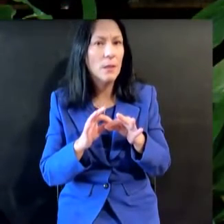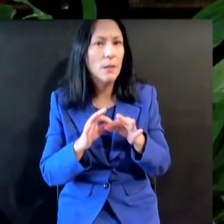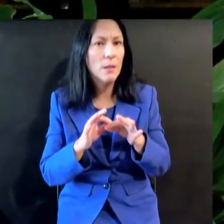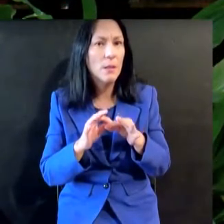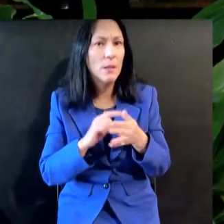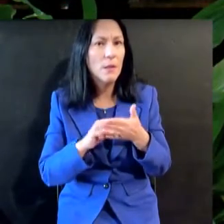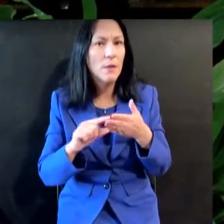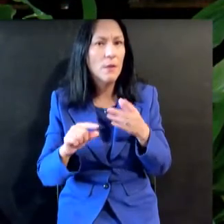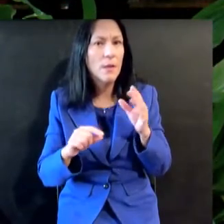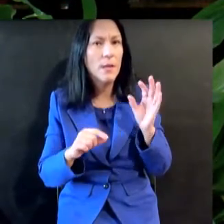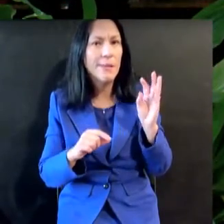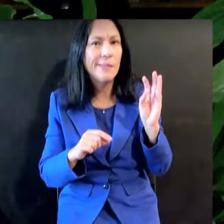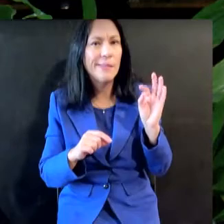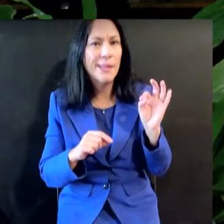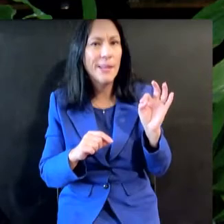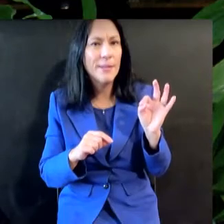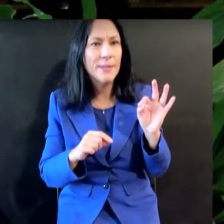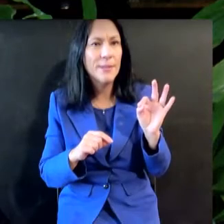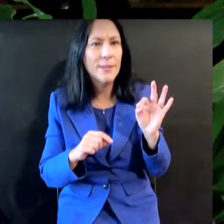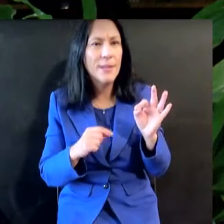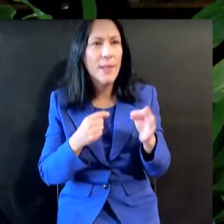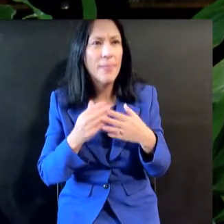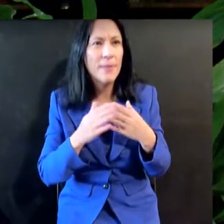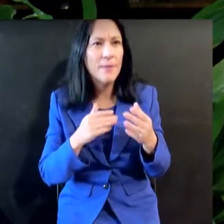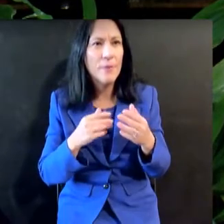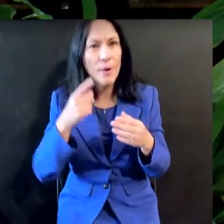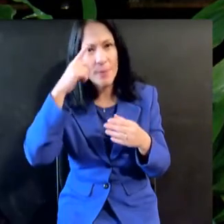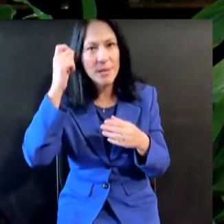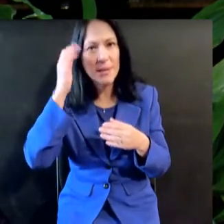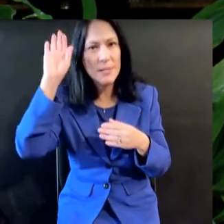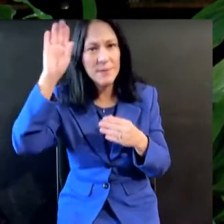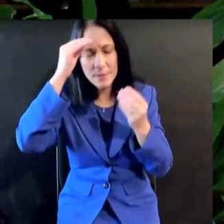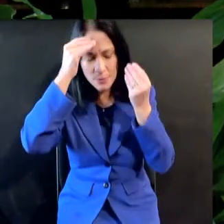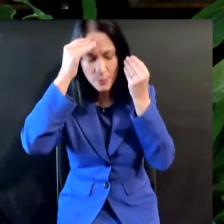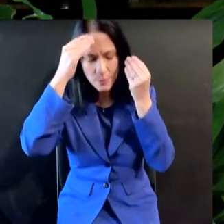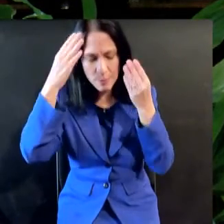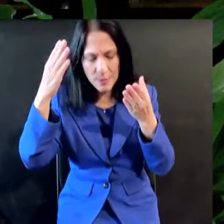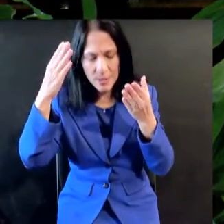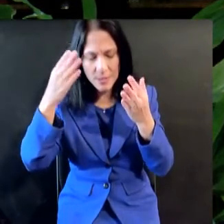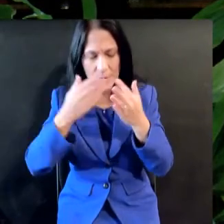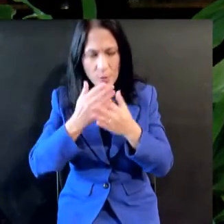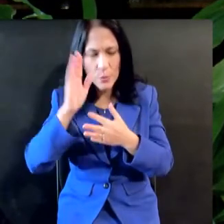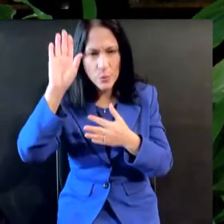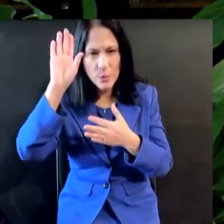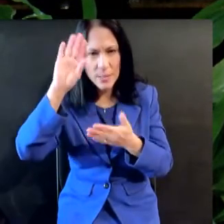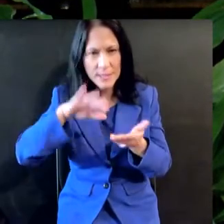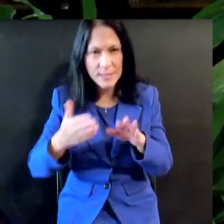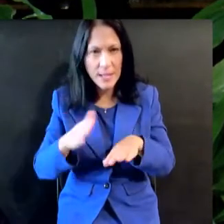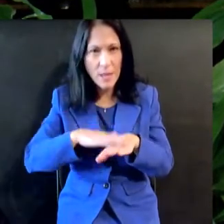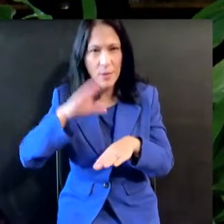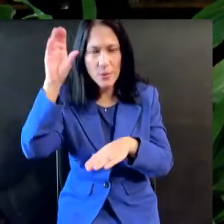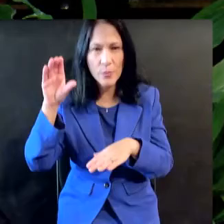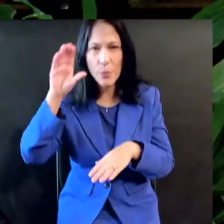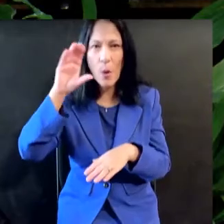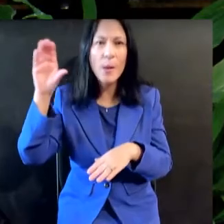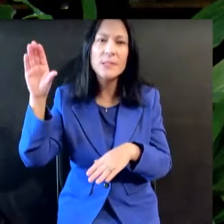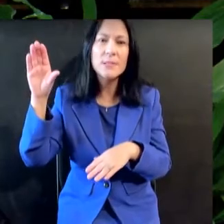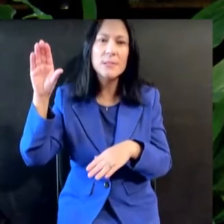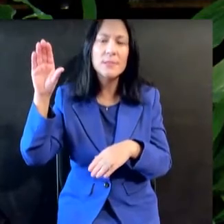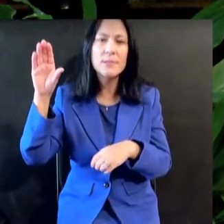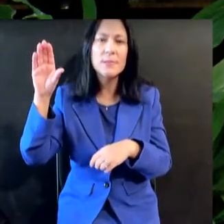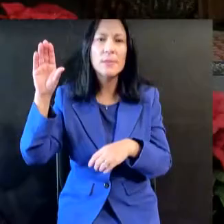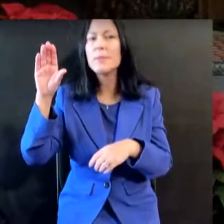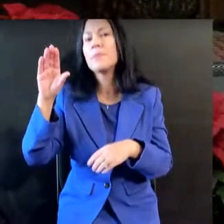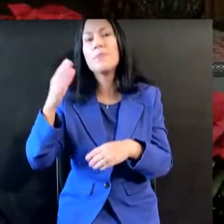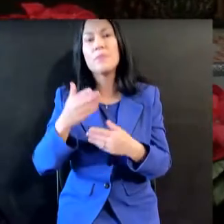Verse 9, therefore, because of his obedience through his death upon the cross,